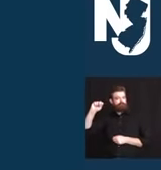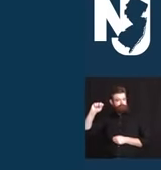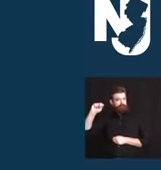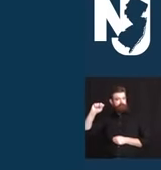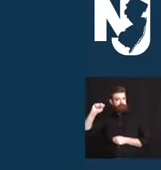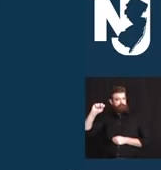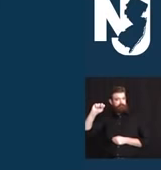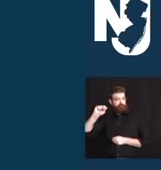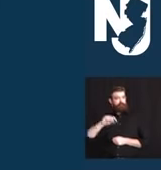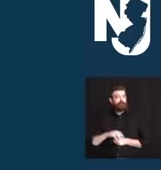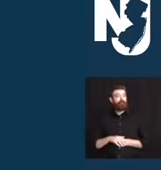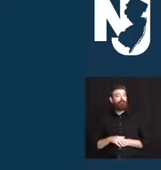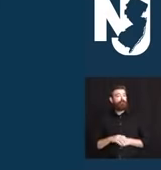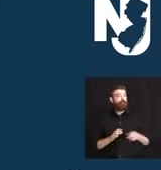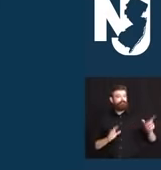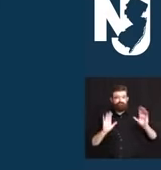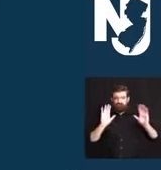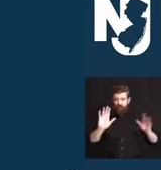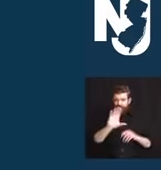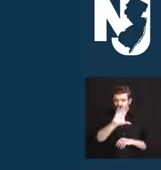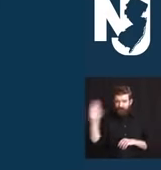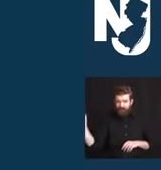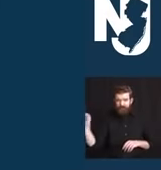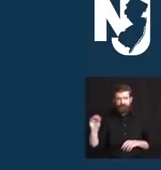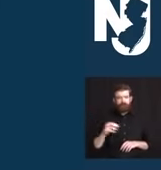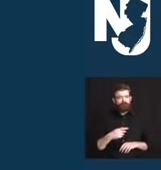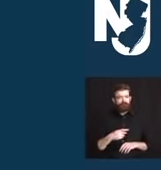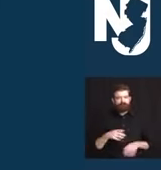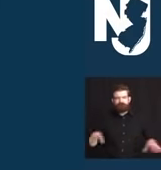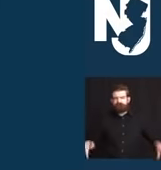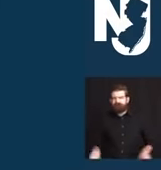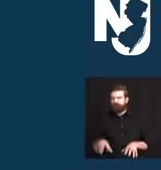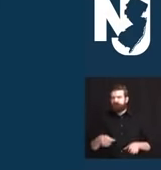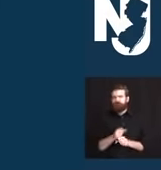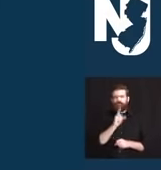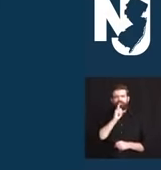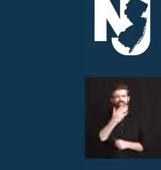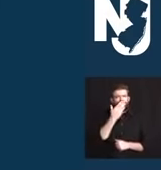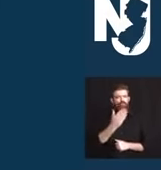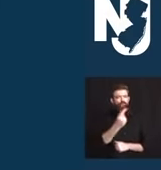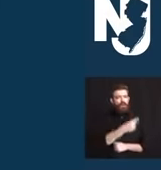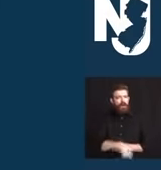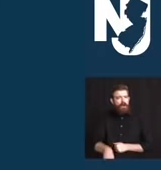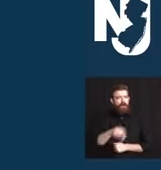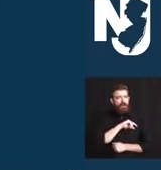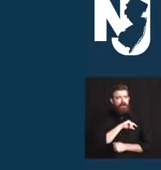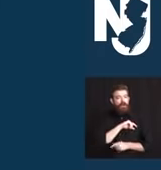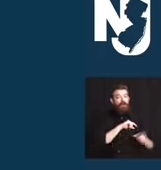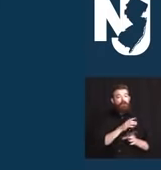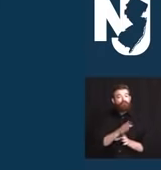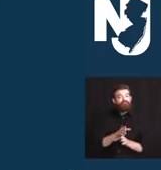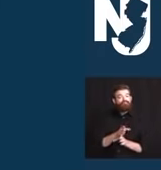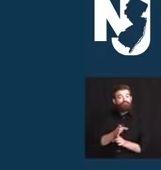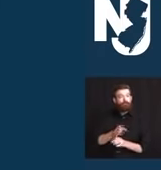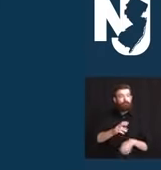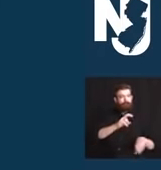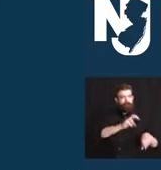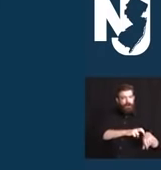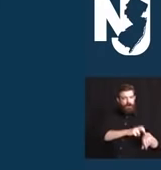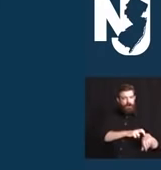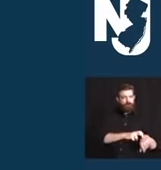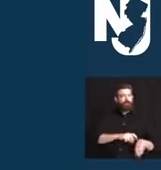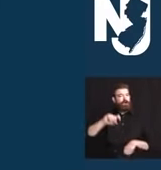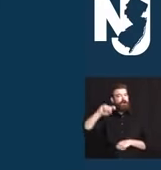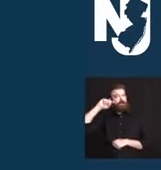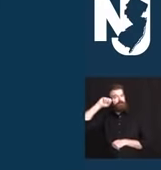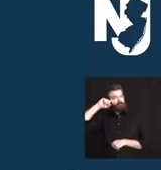and dedication to quality. Their specialties, potatoes and onions. If it's potatoes and onions you need, that's the place